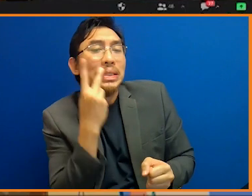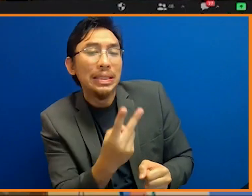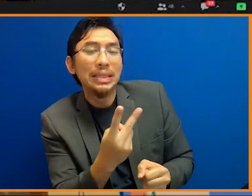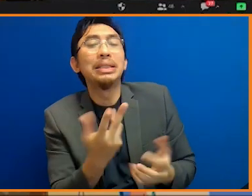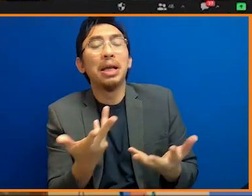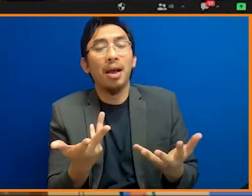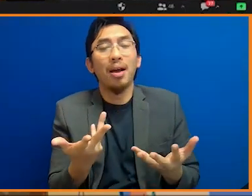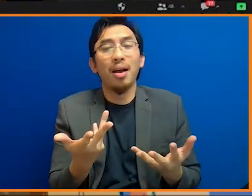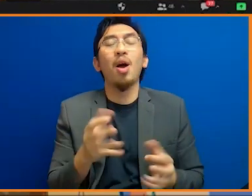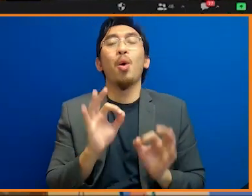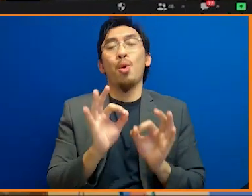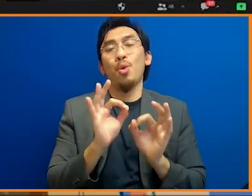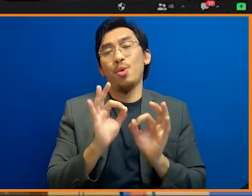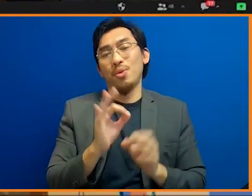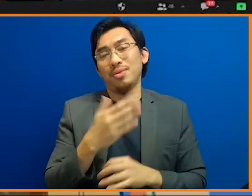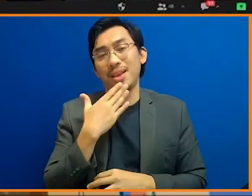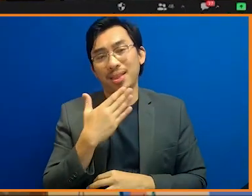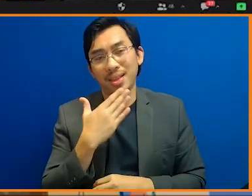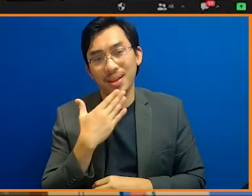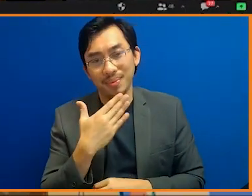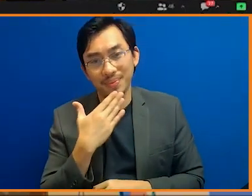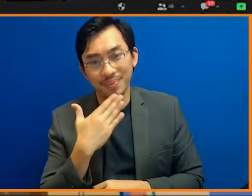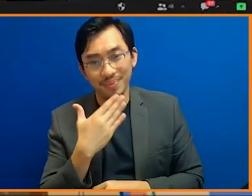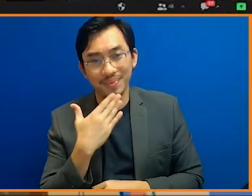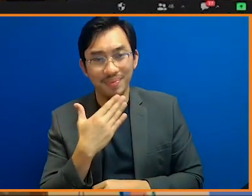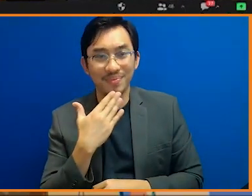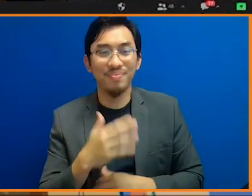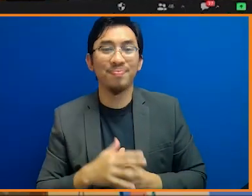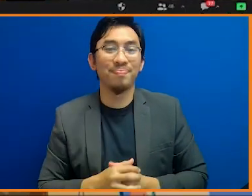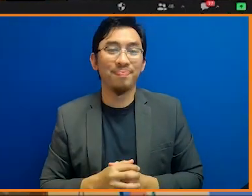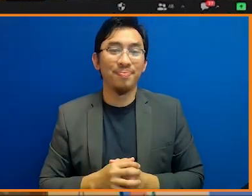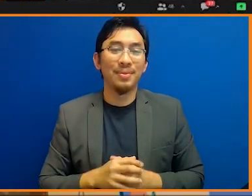Yeah. Yes, I got it. Thank you, sir. Yeah.